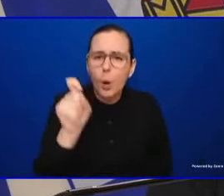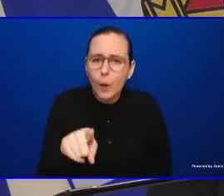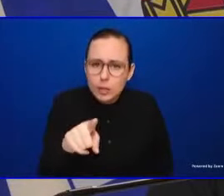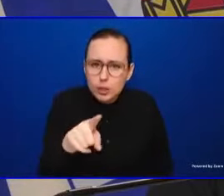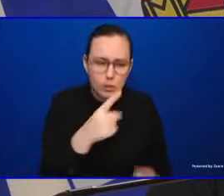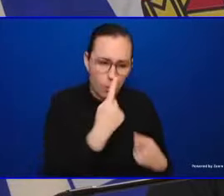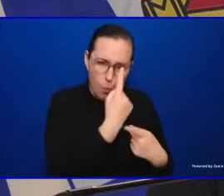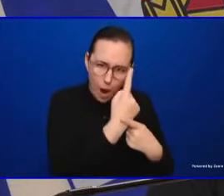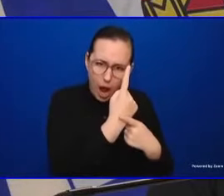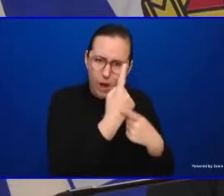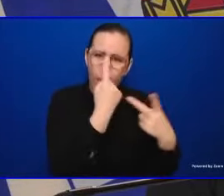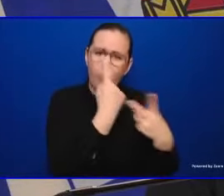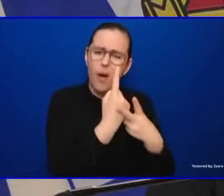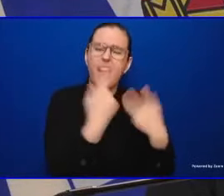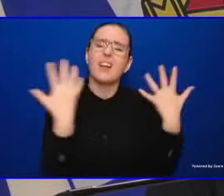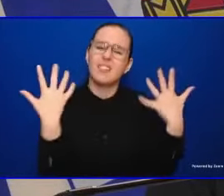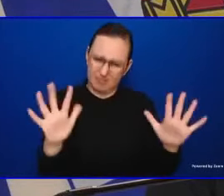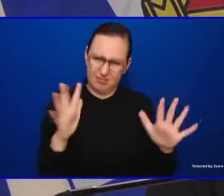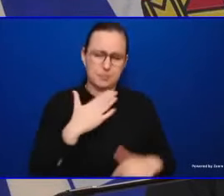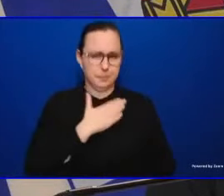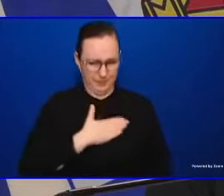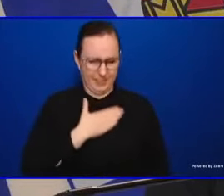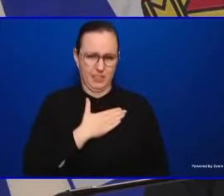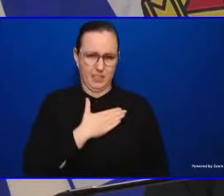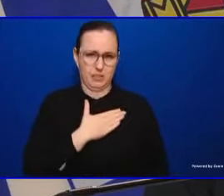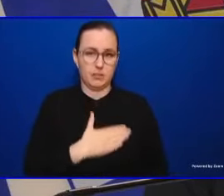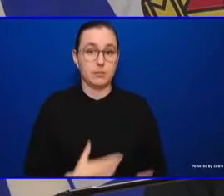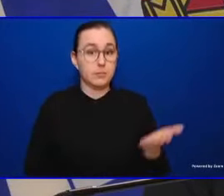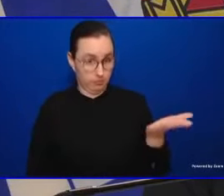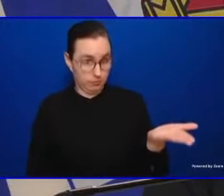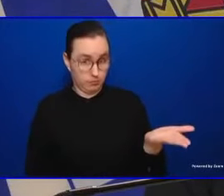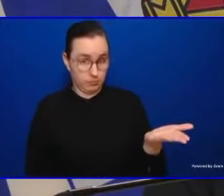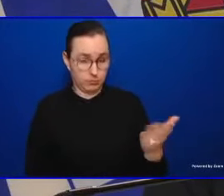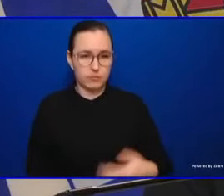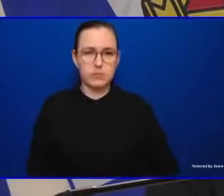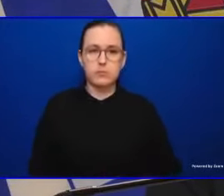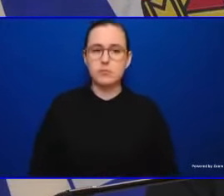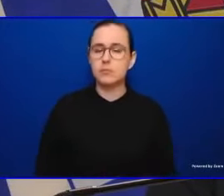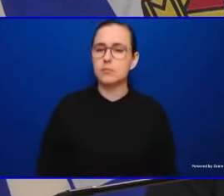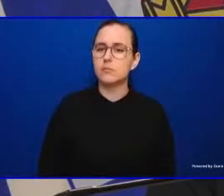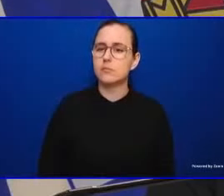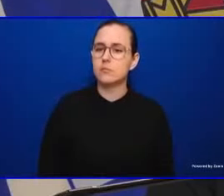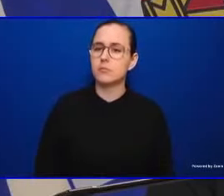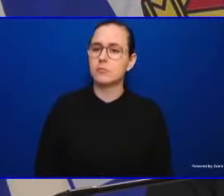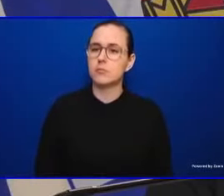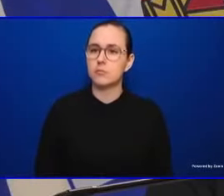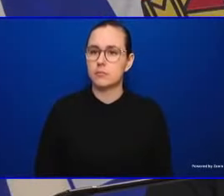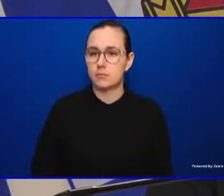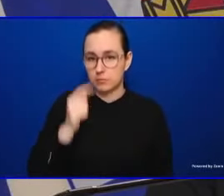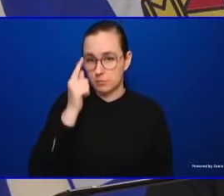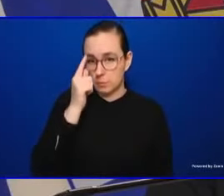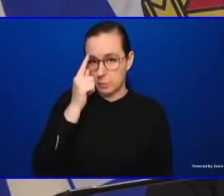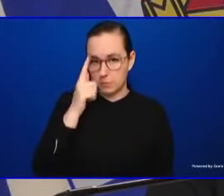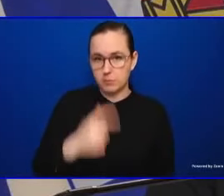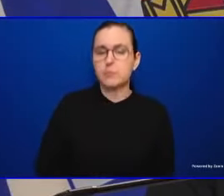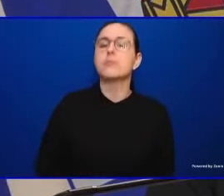We are. Good afternoon, everyone. This question, I guess, is for Dr. Henry and Mr. Dix. I'm hoping you can help